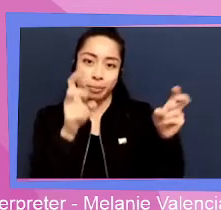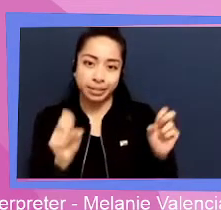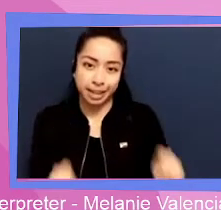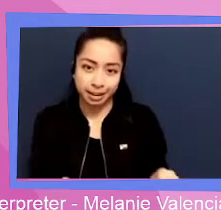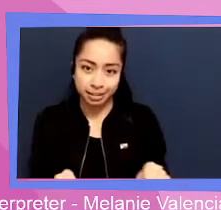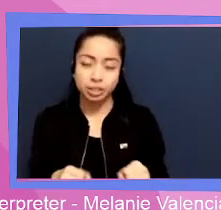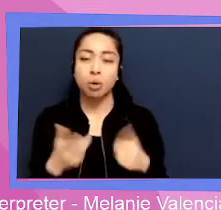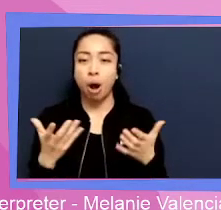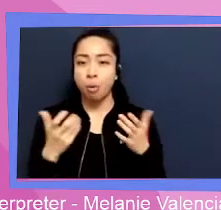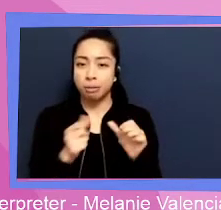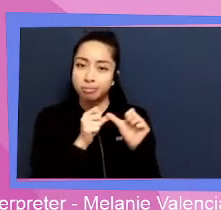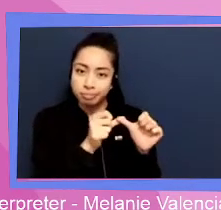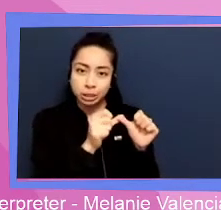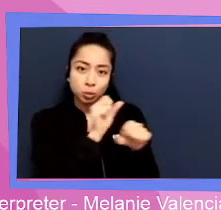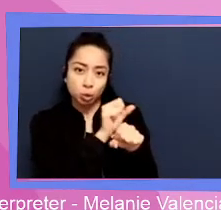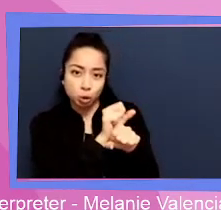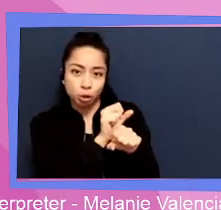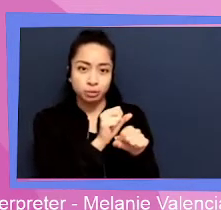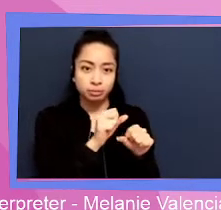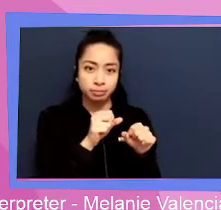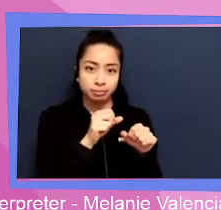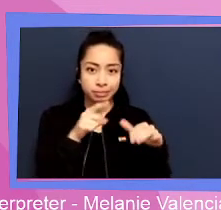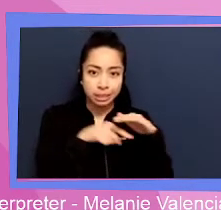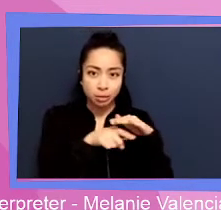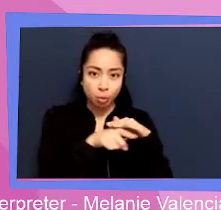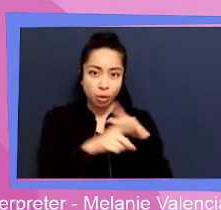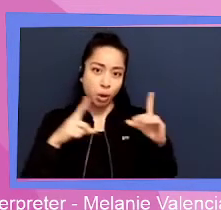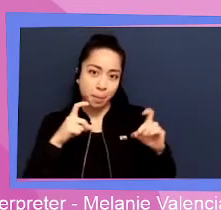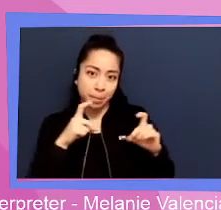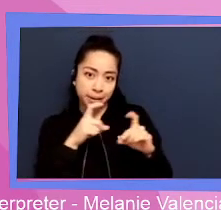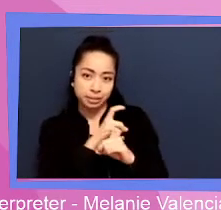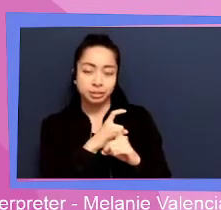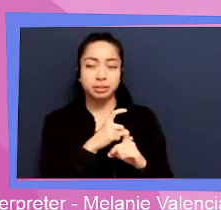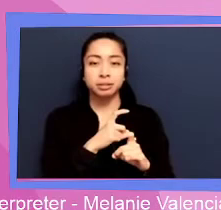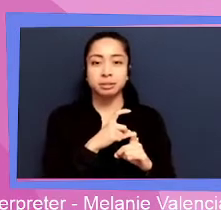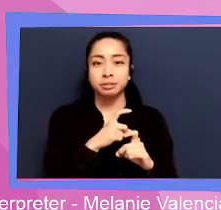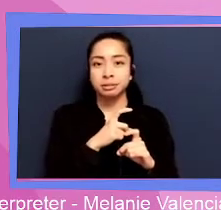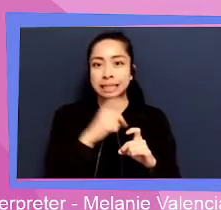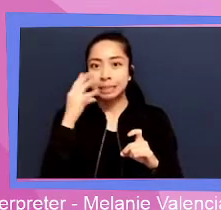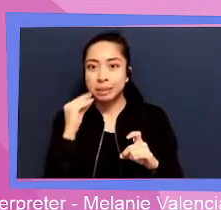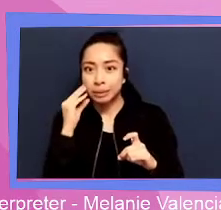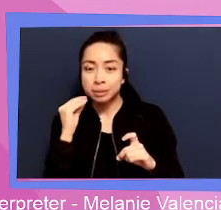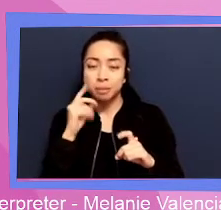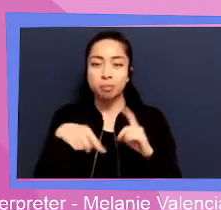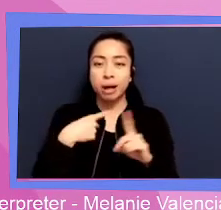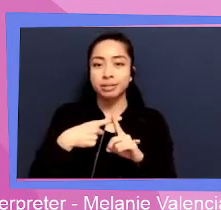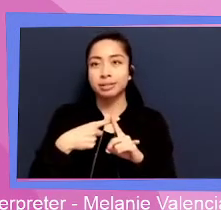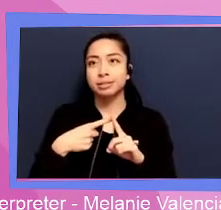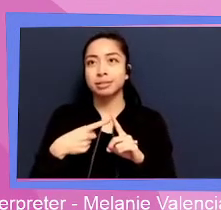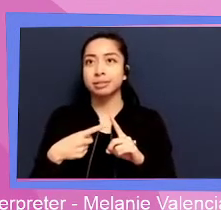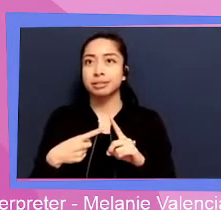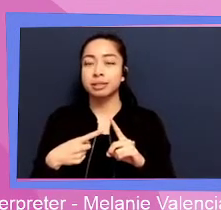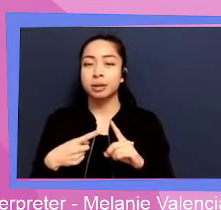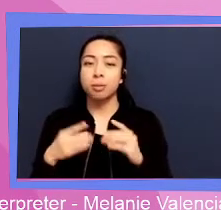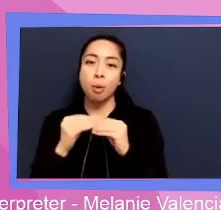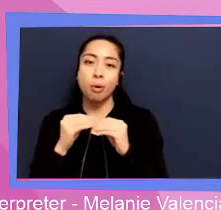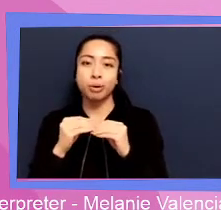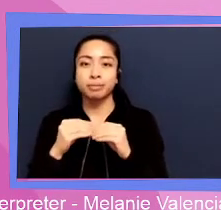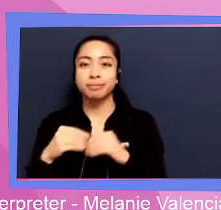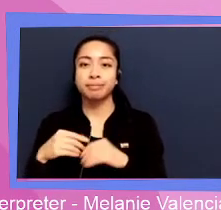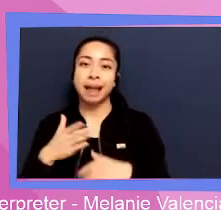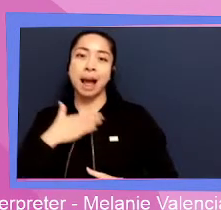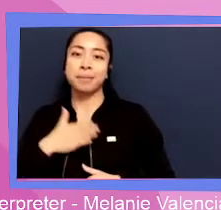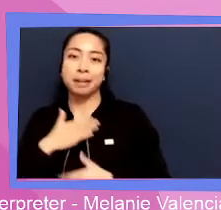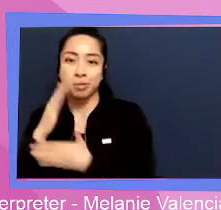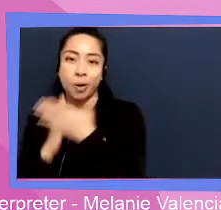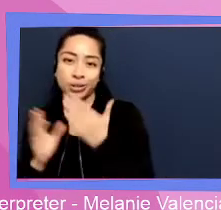world and see some of the complications and also some of the maybe hopefully hopeful parts to bring out for a lot of kids who are trying to figure that out